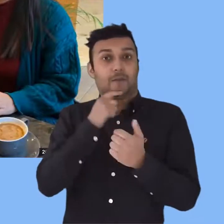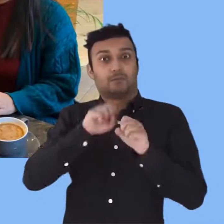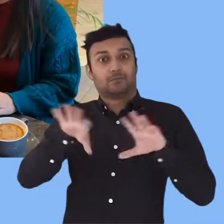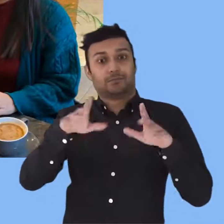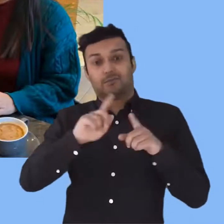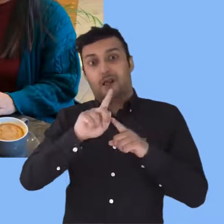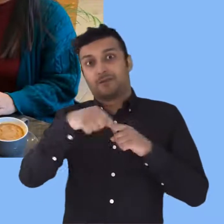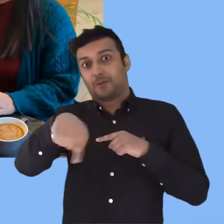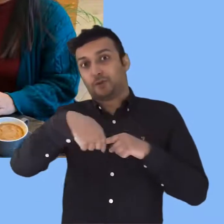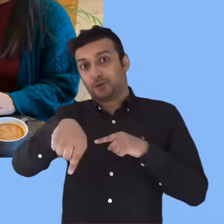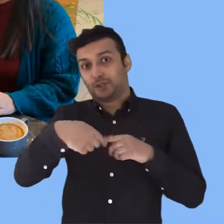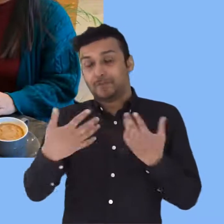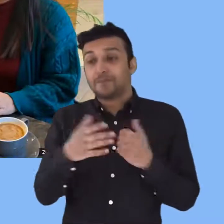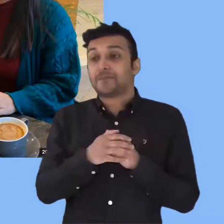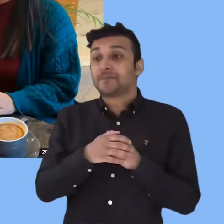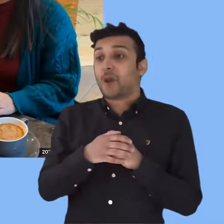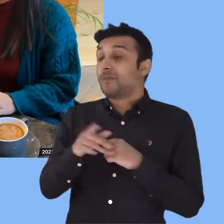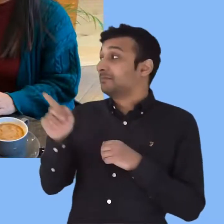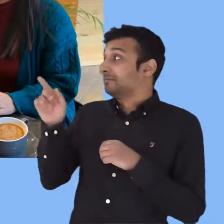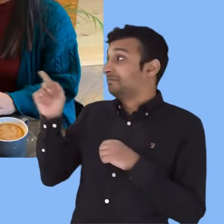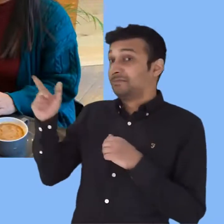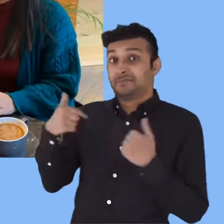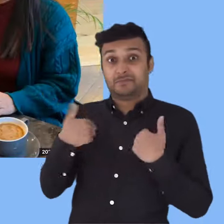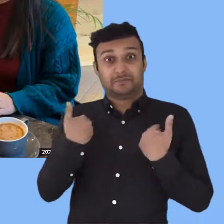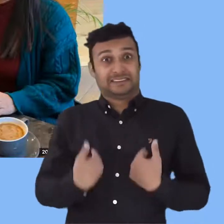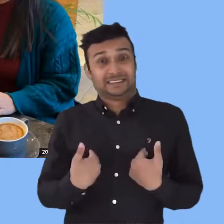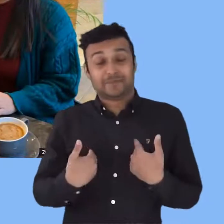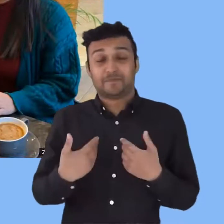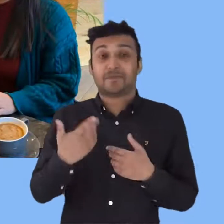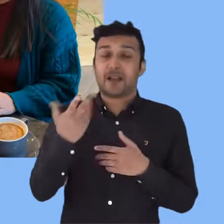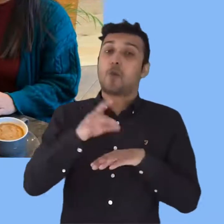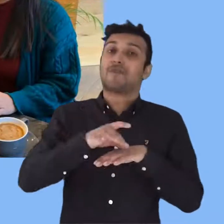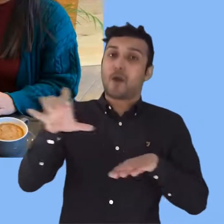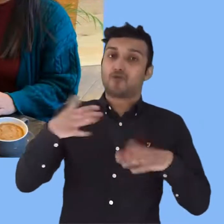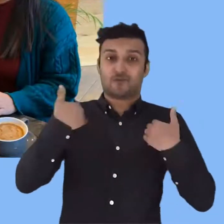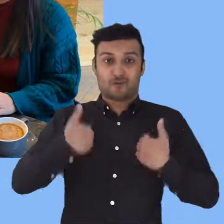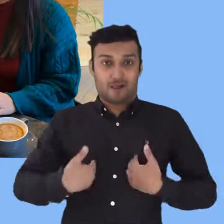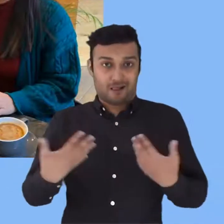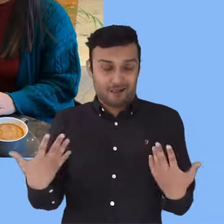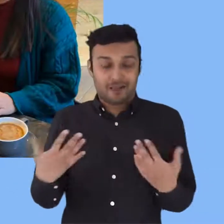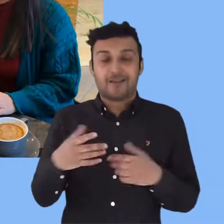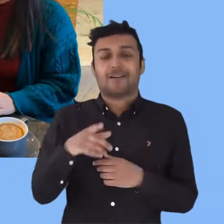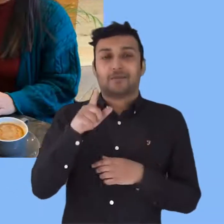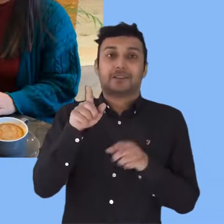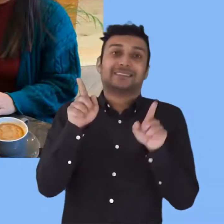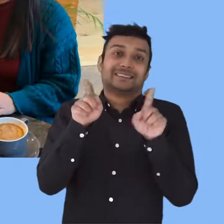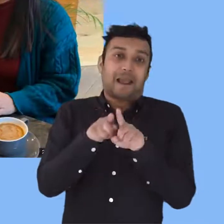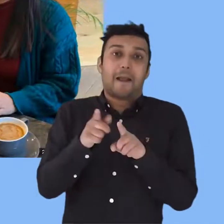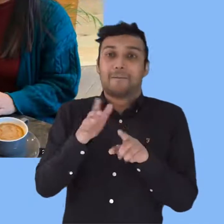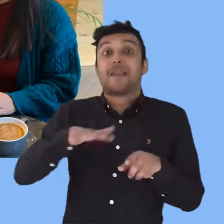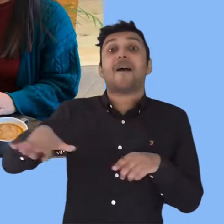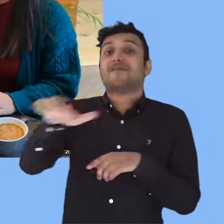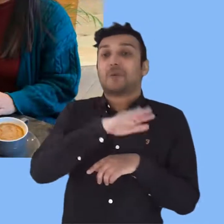So this is who you see on the surface level, on a professional level, but as with everyone, I